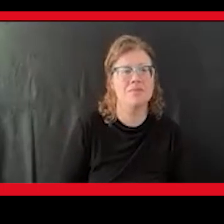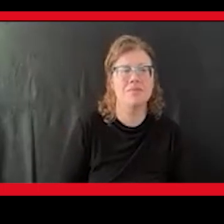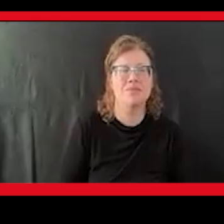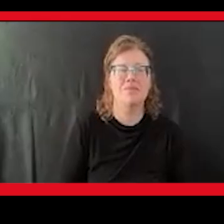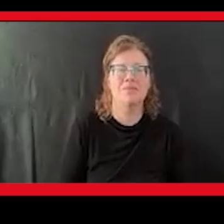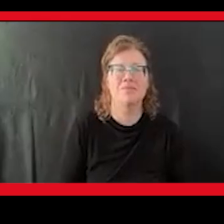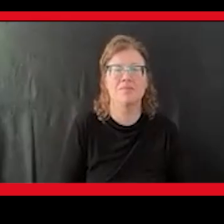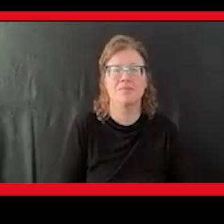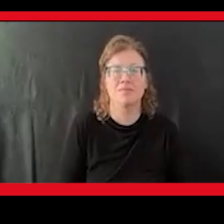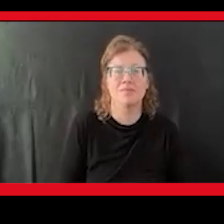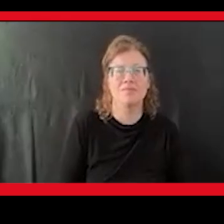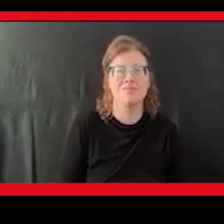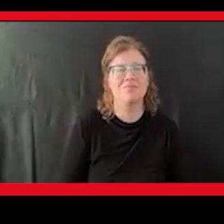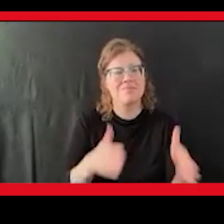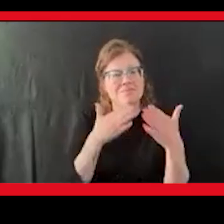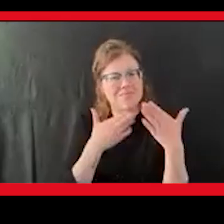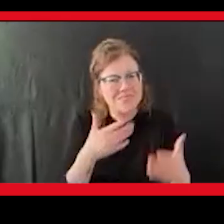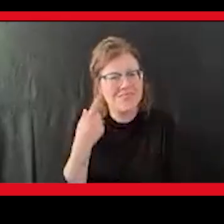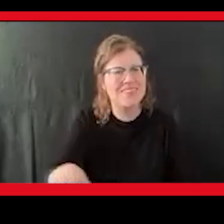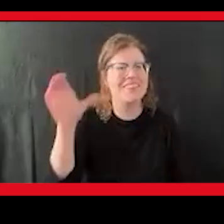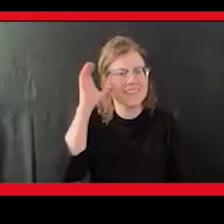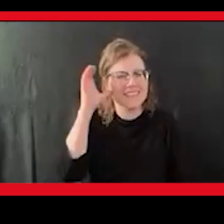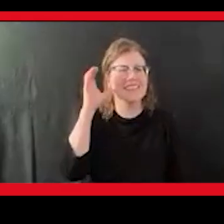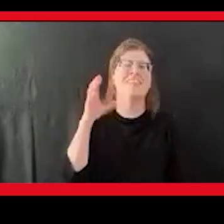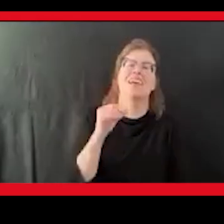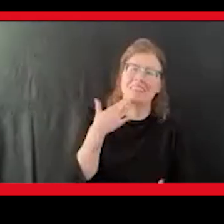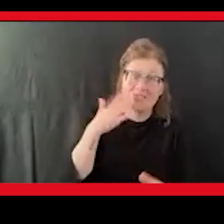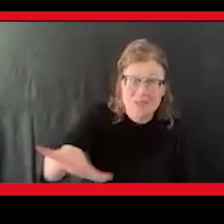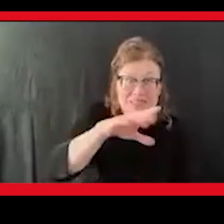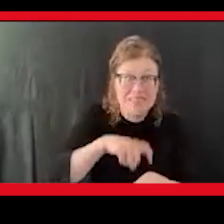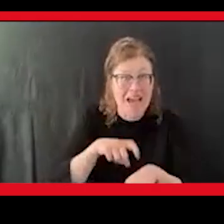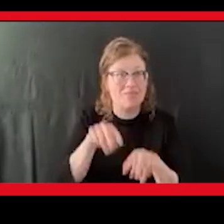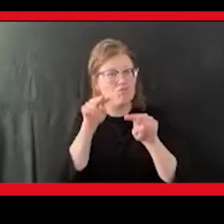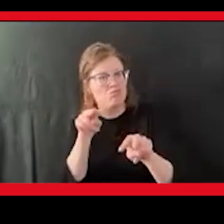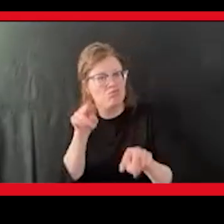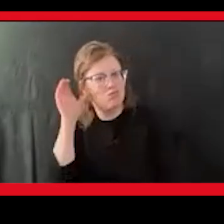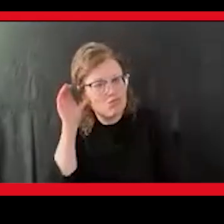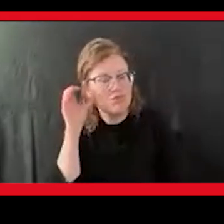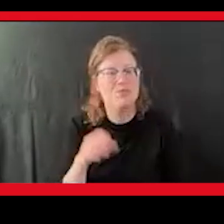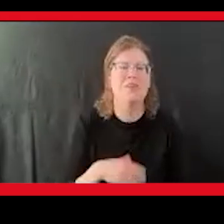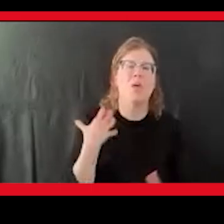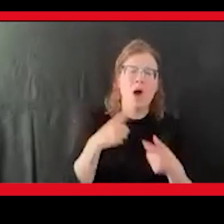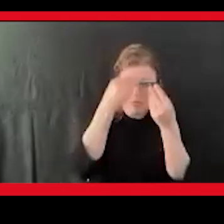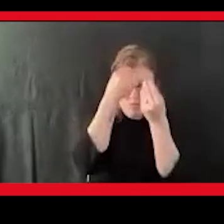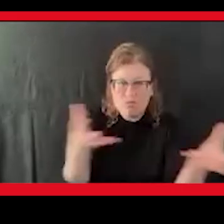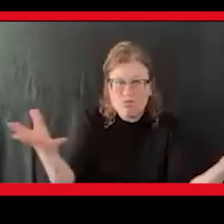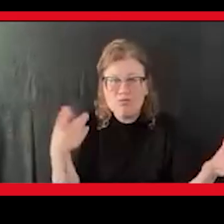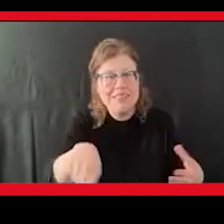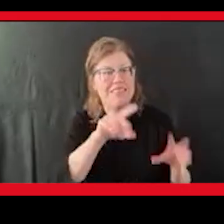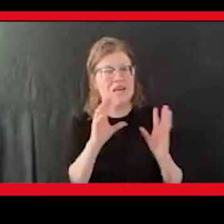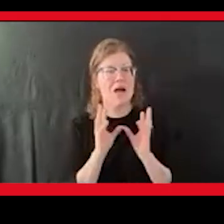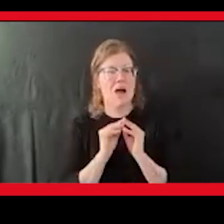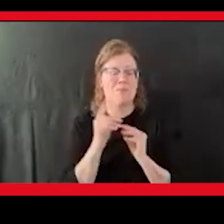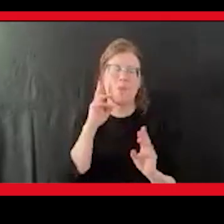Thank you for your time. We hope this information session was helpful, and we welcome any feedback or questions from